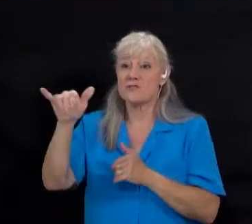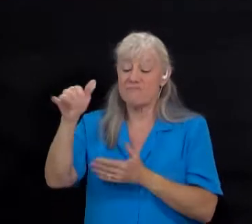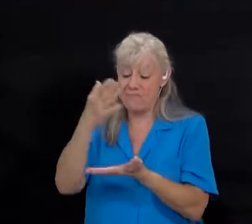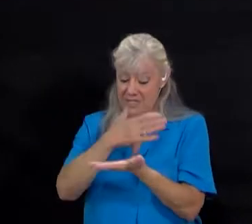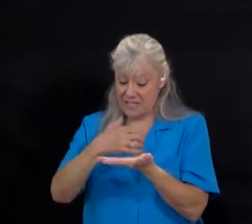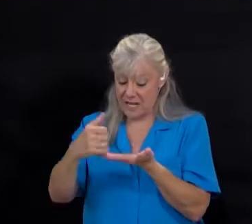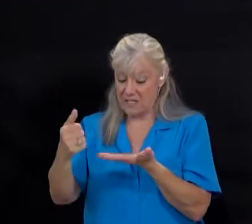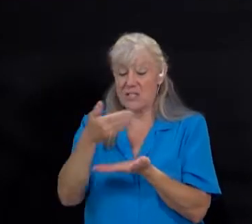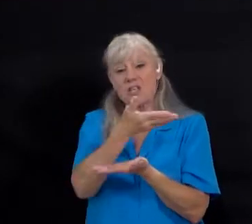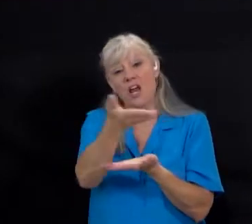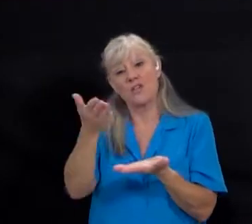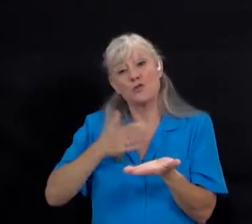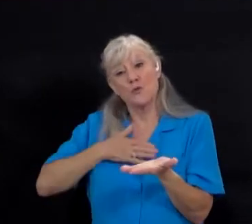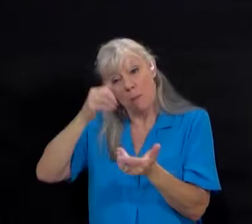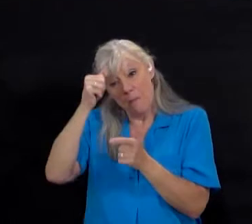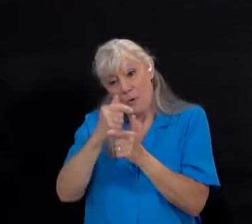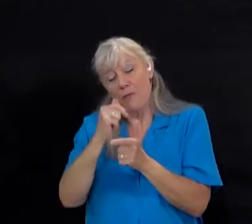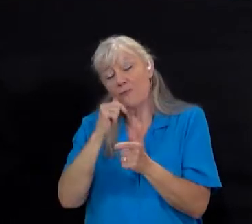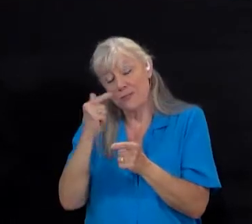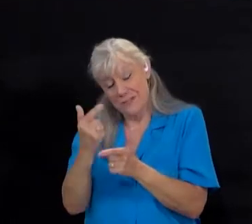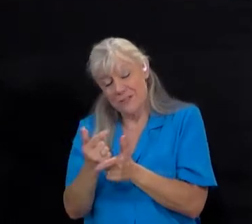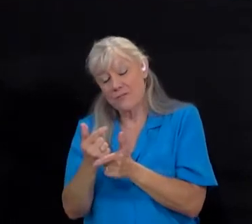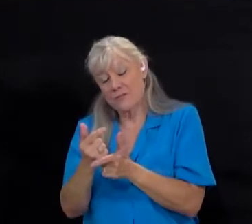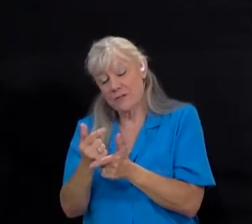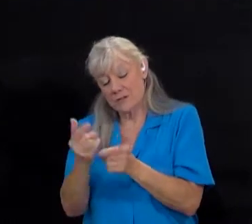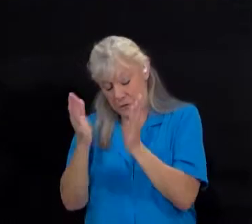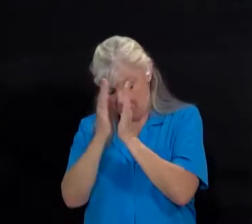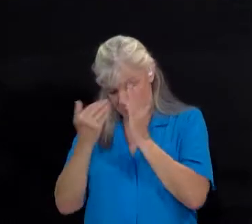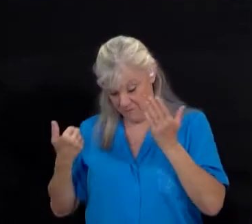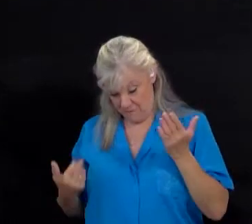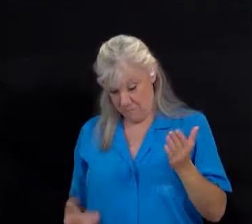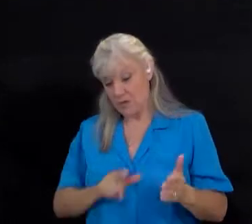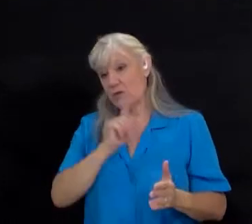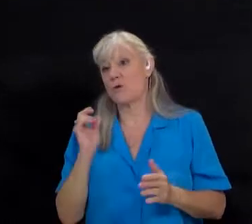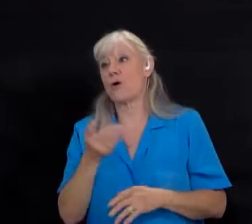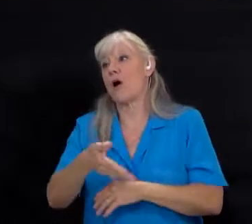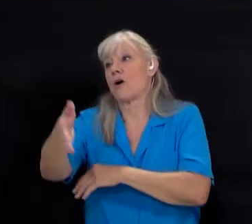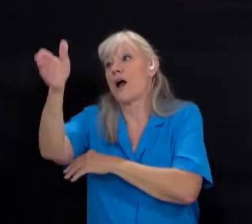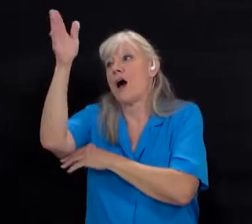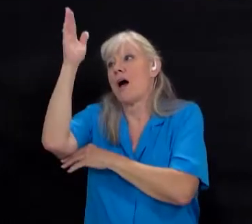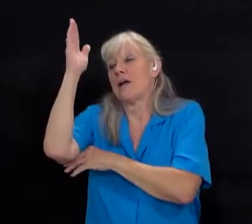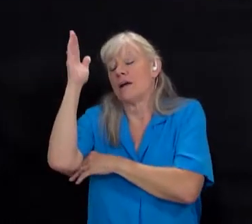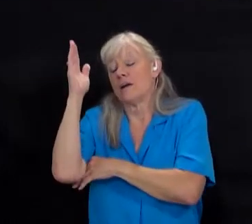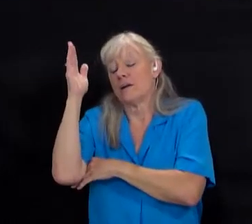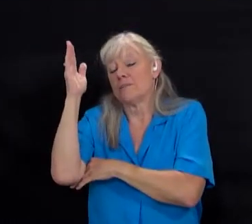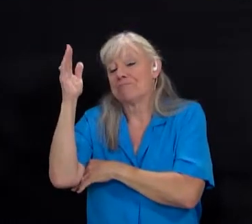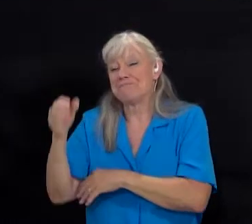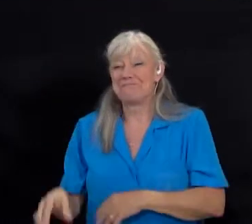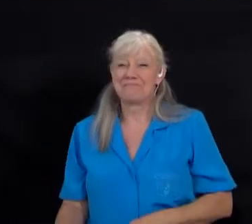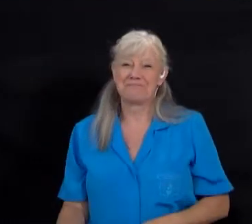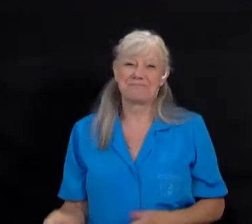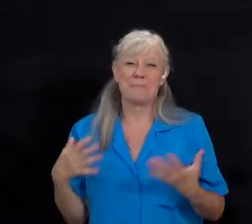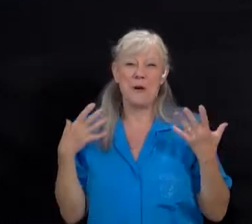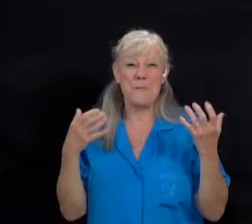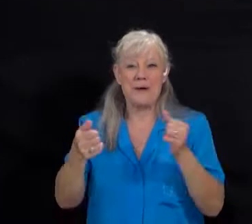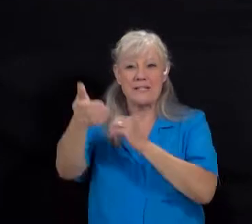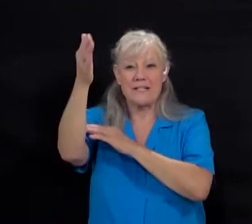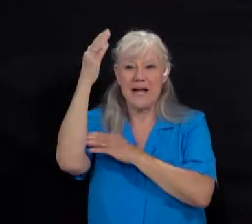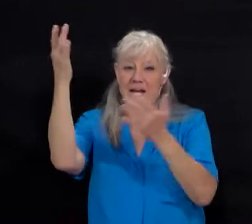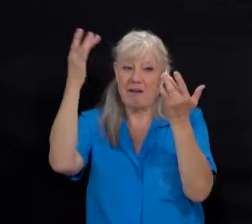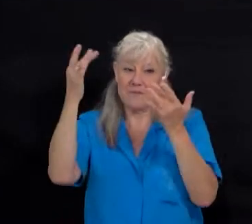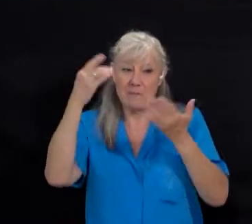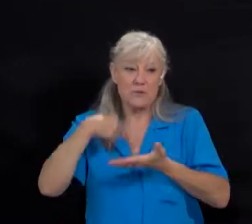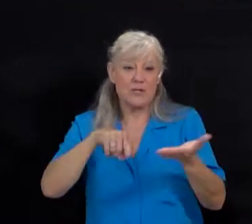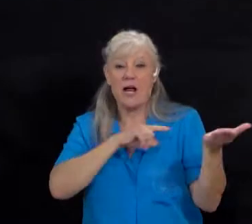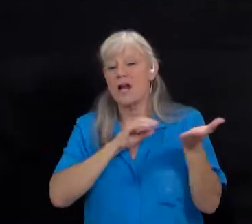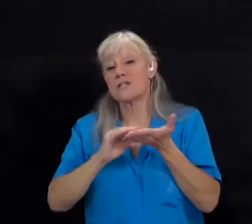saints, and you, my brothers and sisters, to pray for me to the Lord our God. May Almighty God have mercy